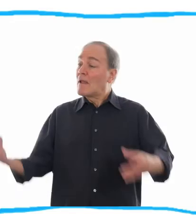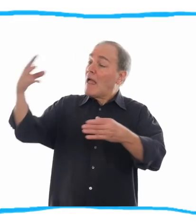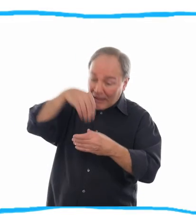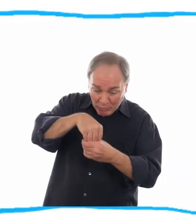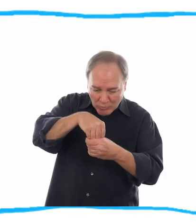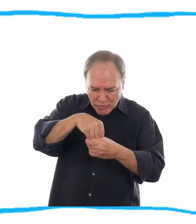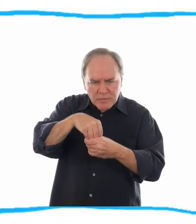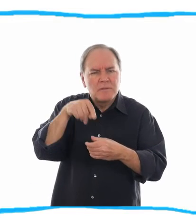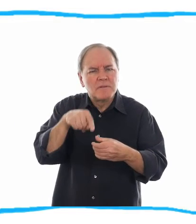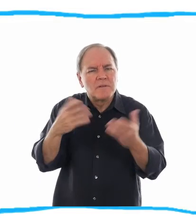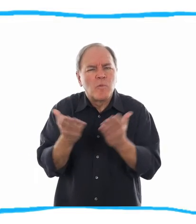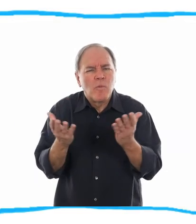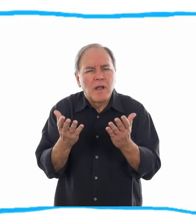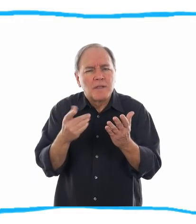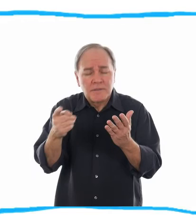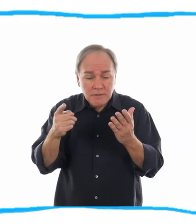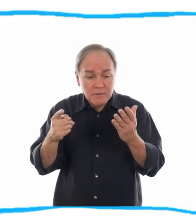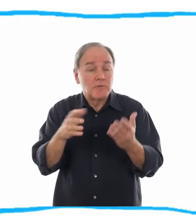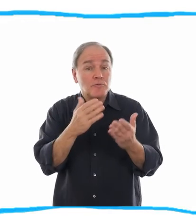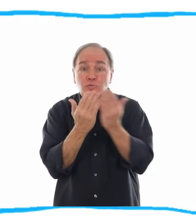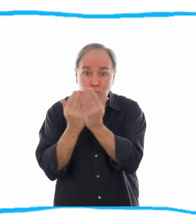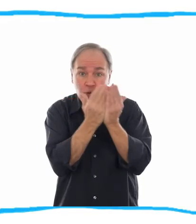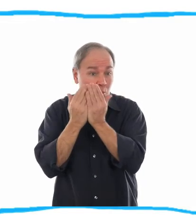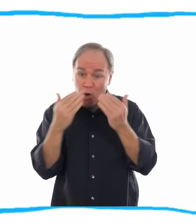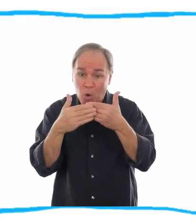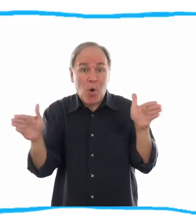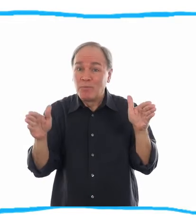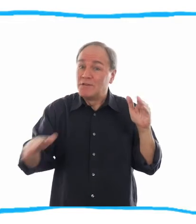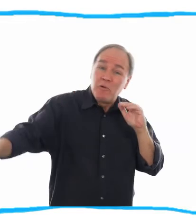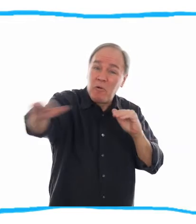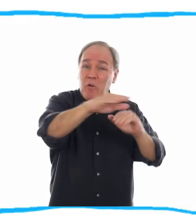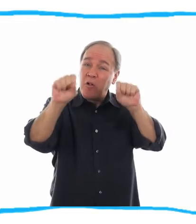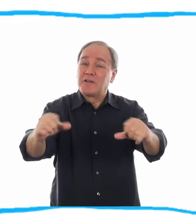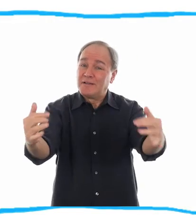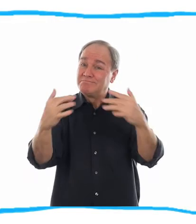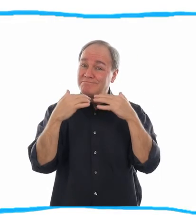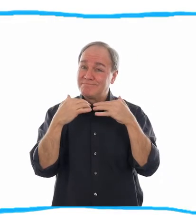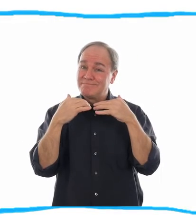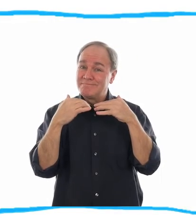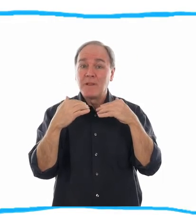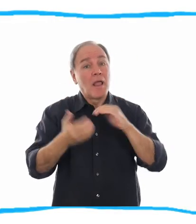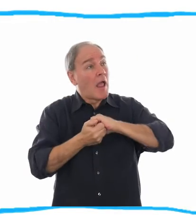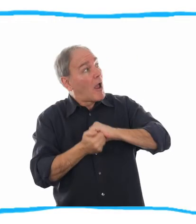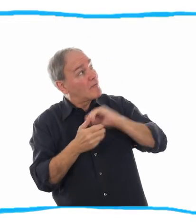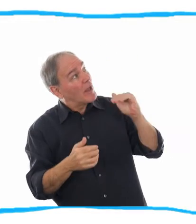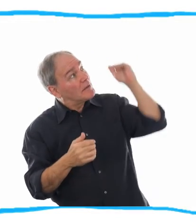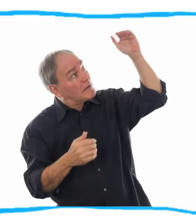good definition of inclusion, but the one I gave our friend Sanko is also good. Inclusion means to offer your hand.